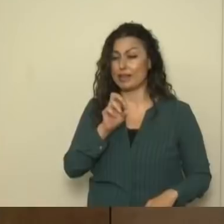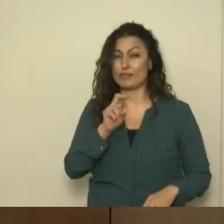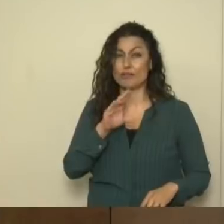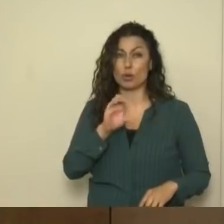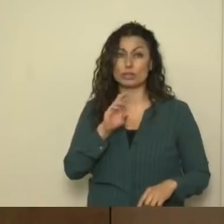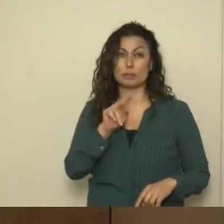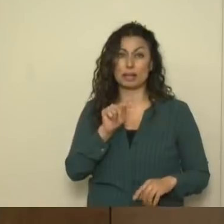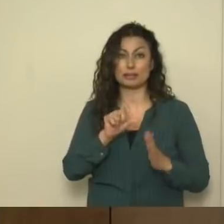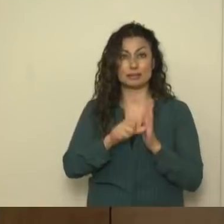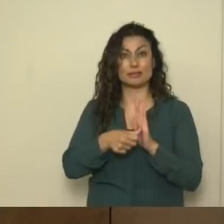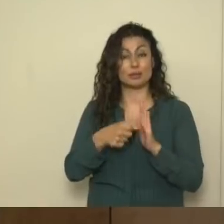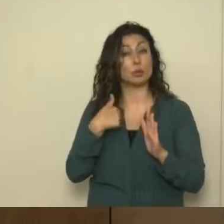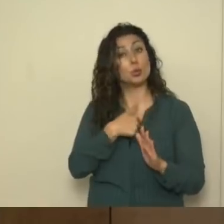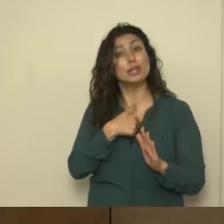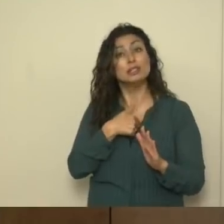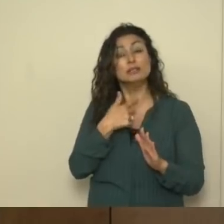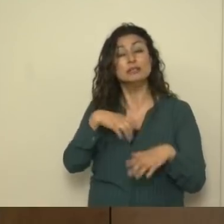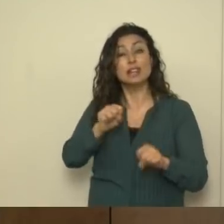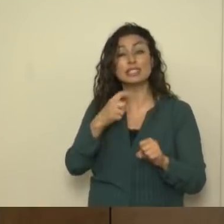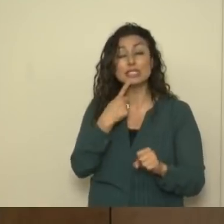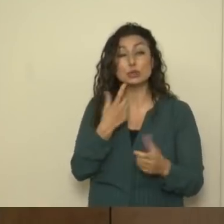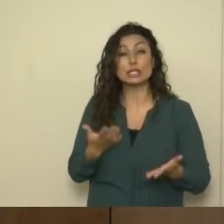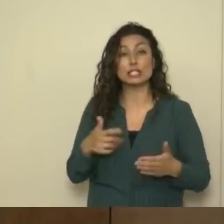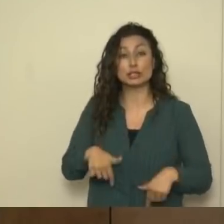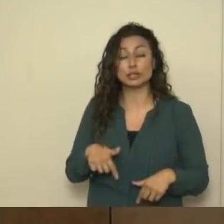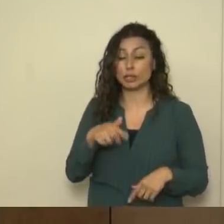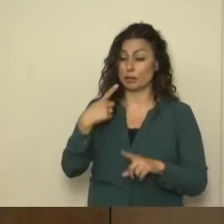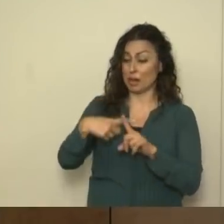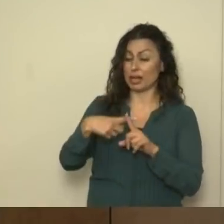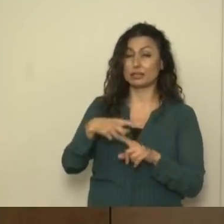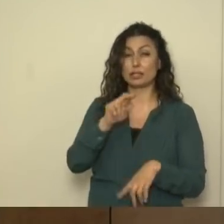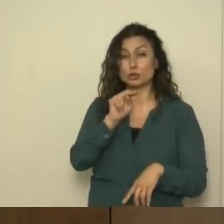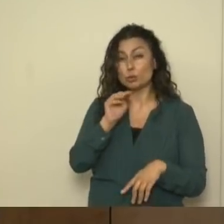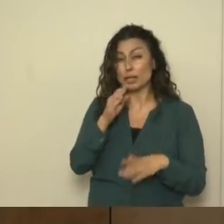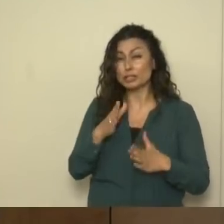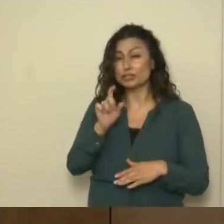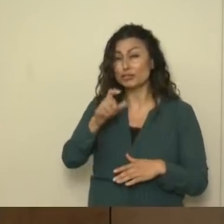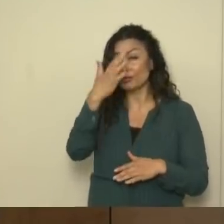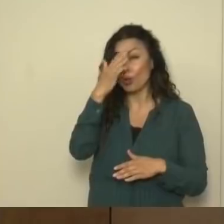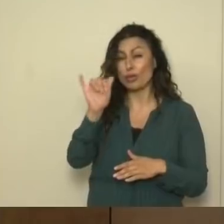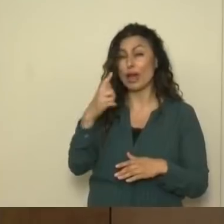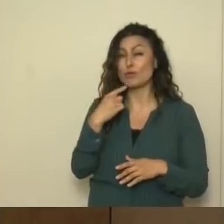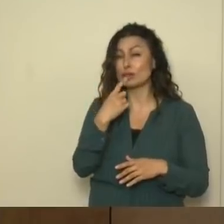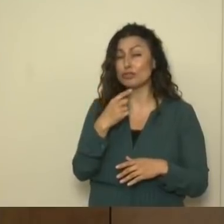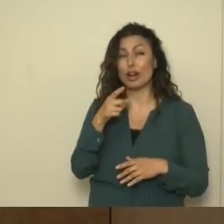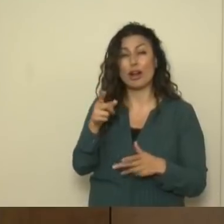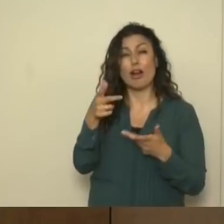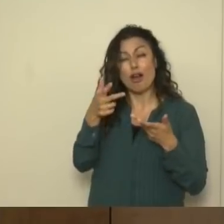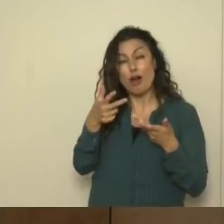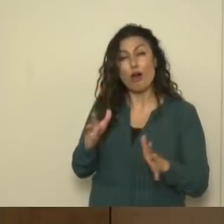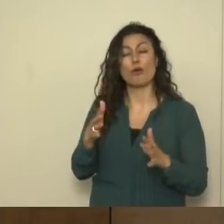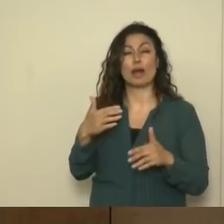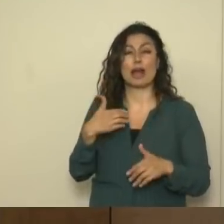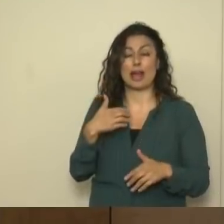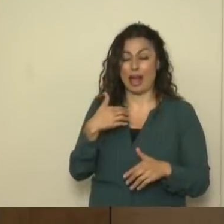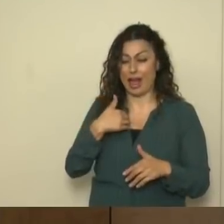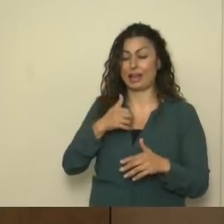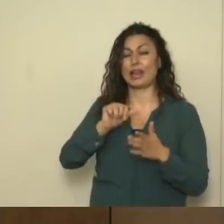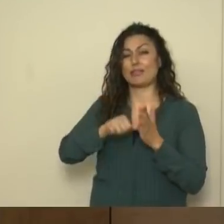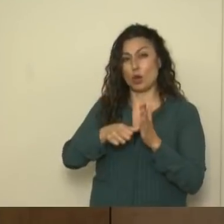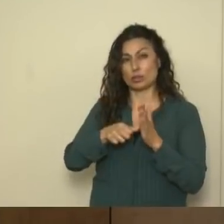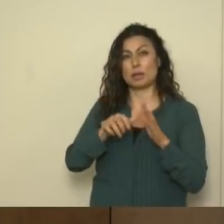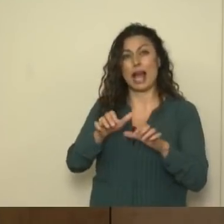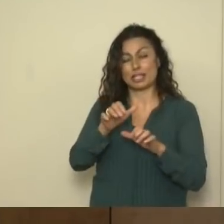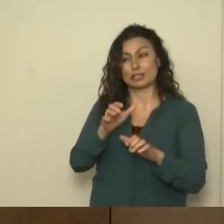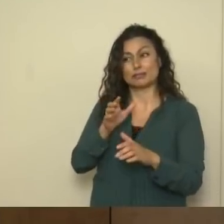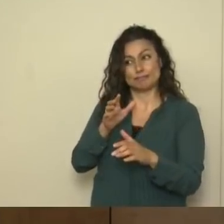take seriously. Two, that New Mexicans should know that that restaurant's already had enforcement action